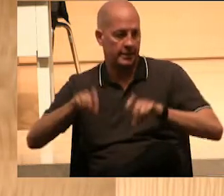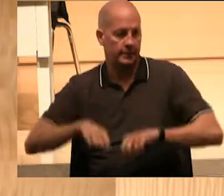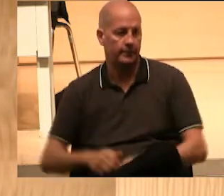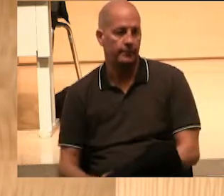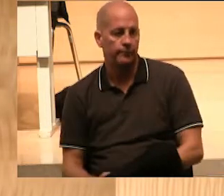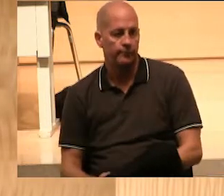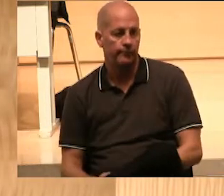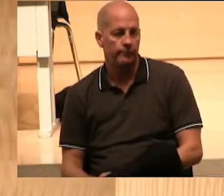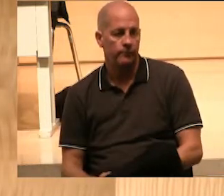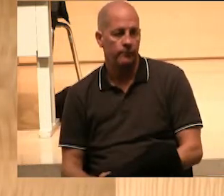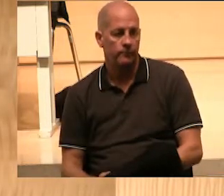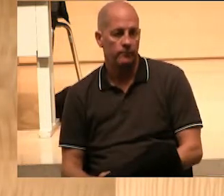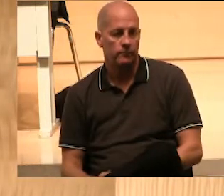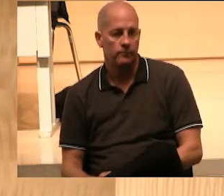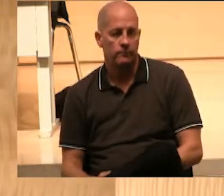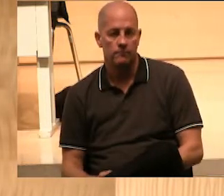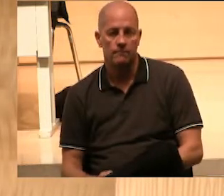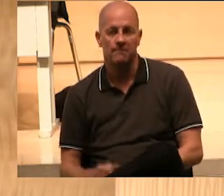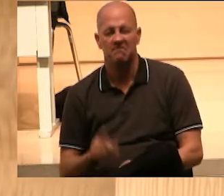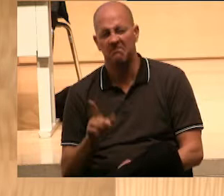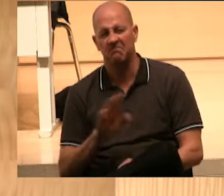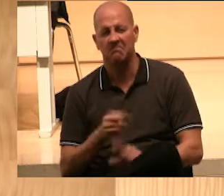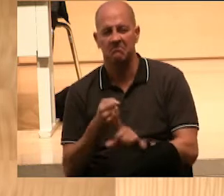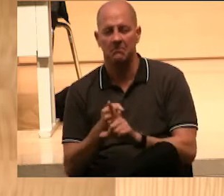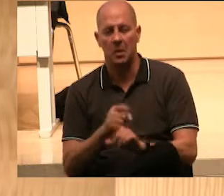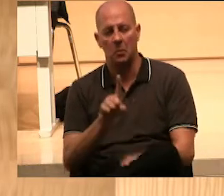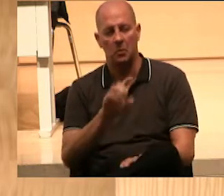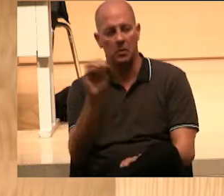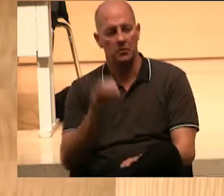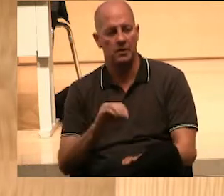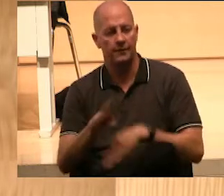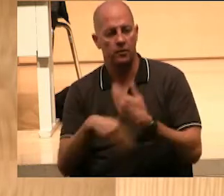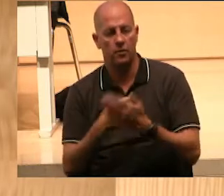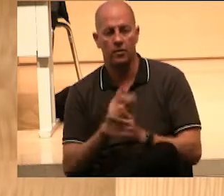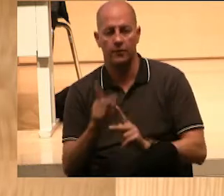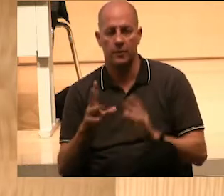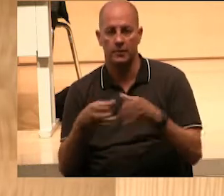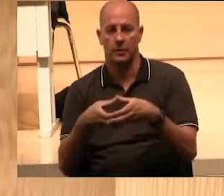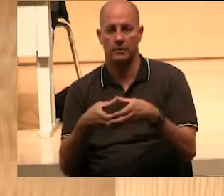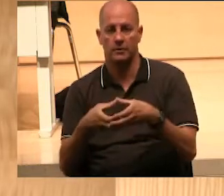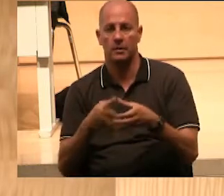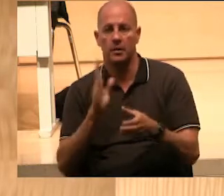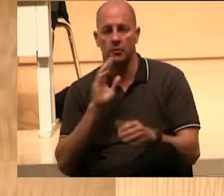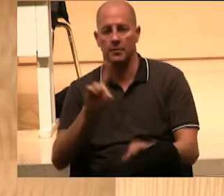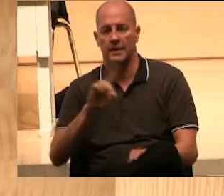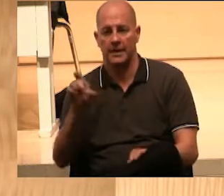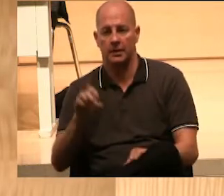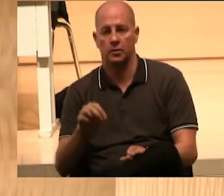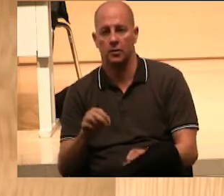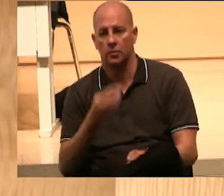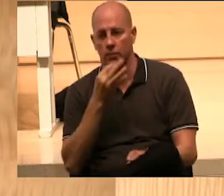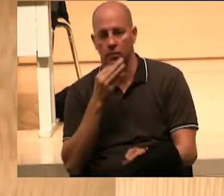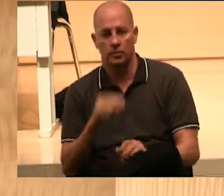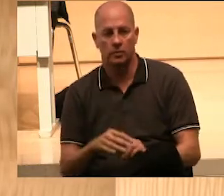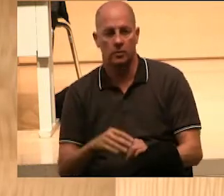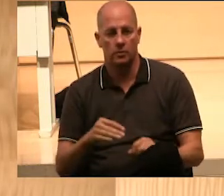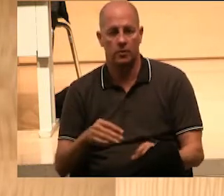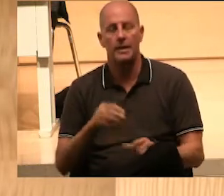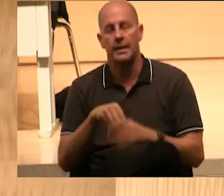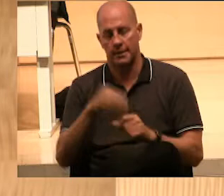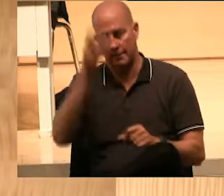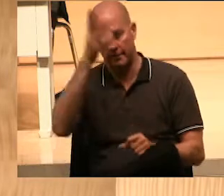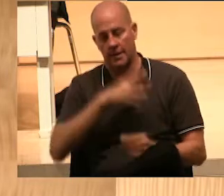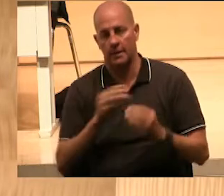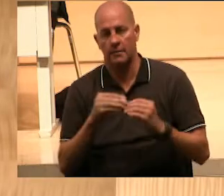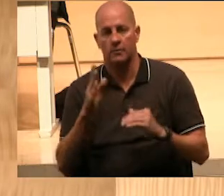These are developmental disabilities are in about 1% of the population, with men more likely to be diagnosed than women. And the same for autism spectrum disorder.